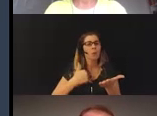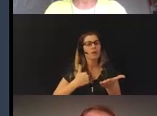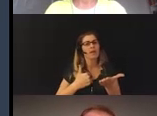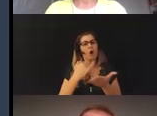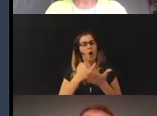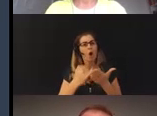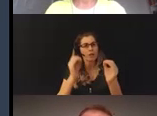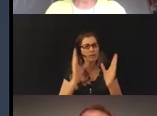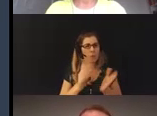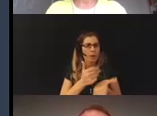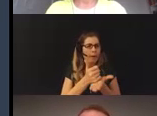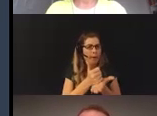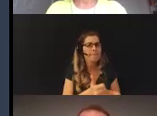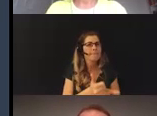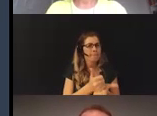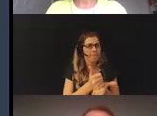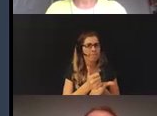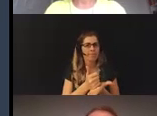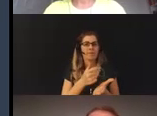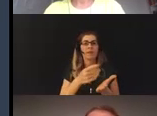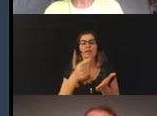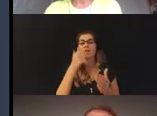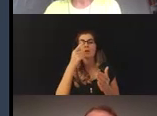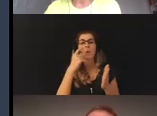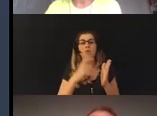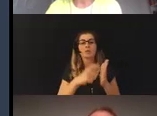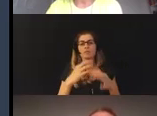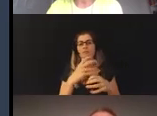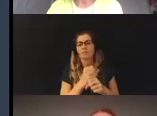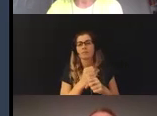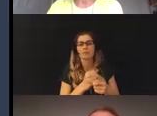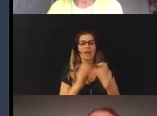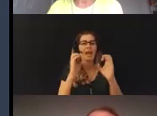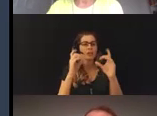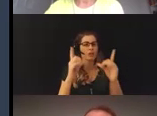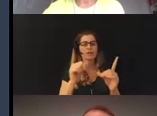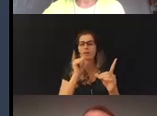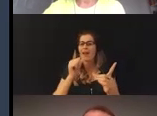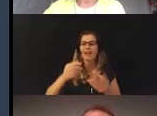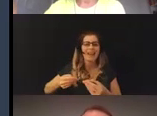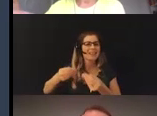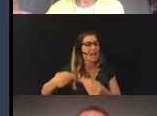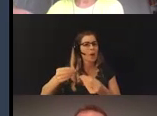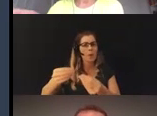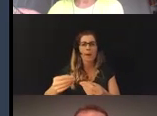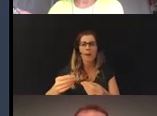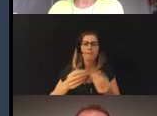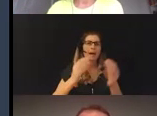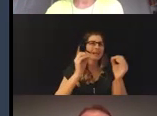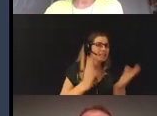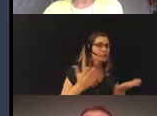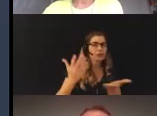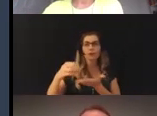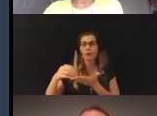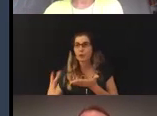transformative pedagogy, which is summed up by this quote on the bottom, that education is not carried on by a teacher for a student